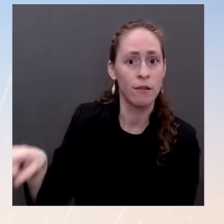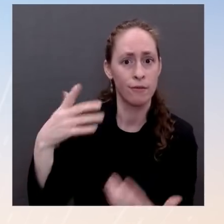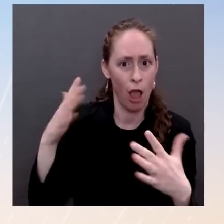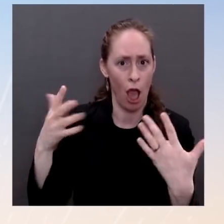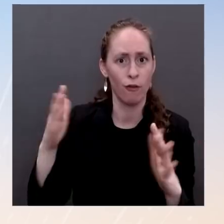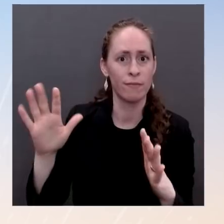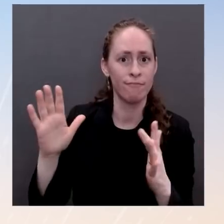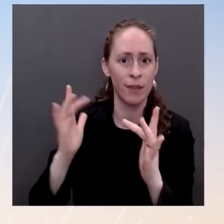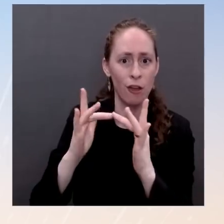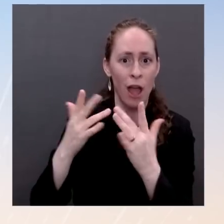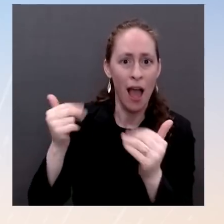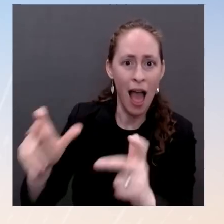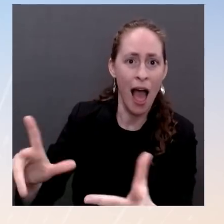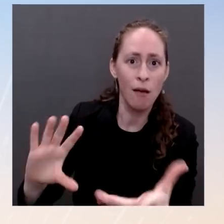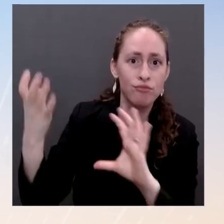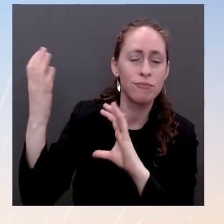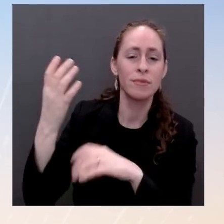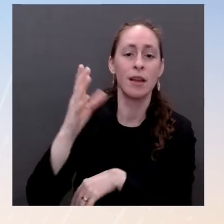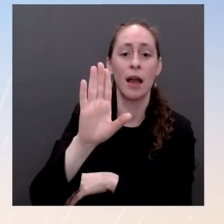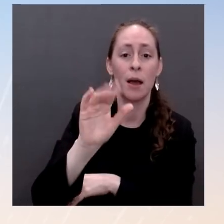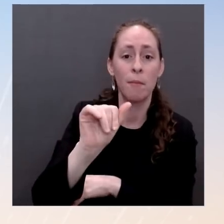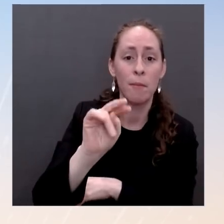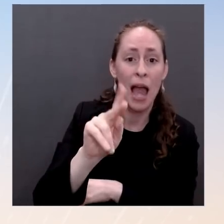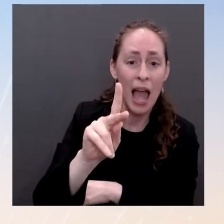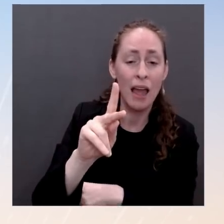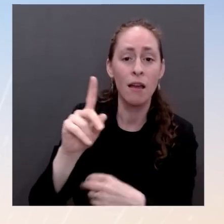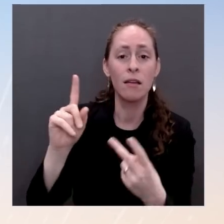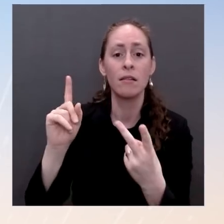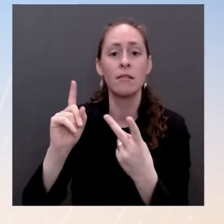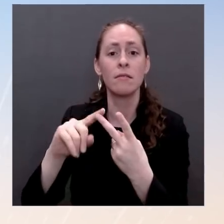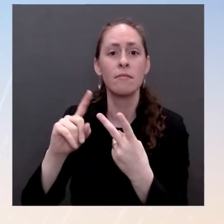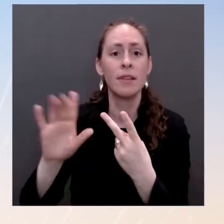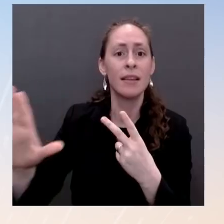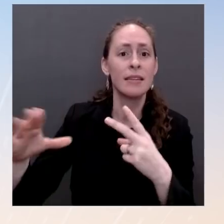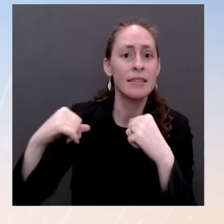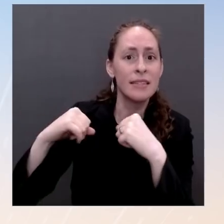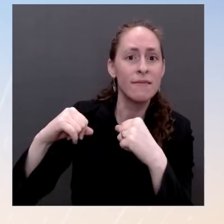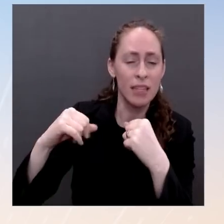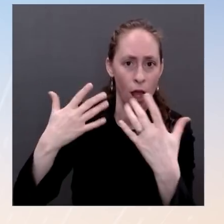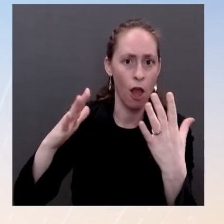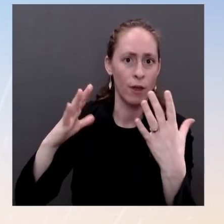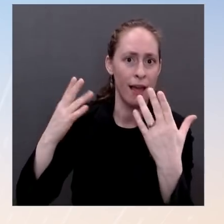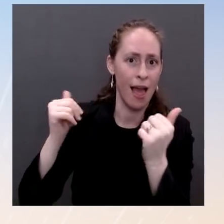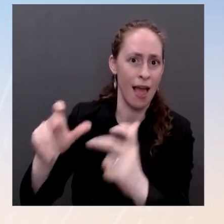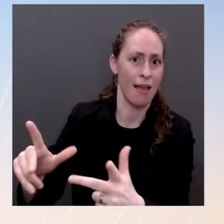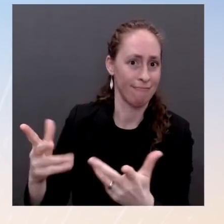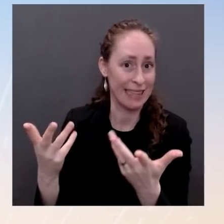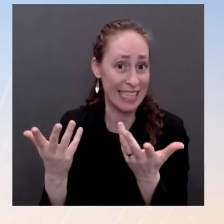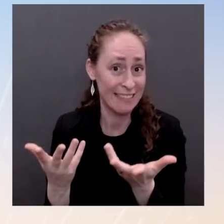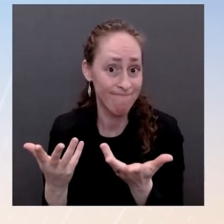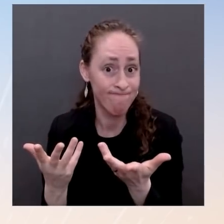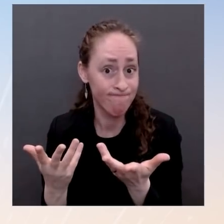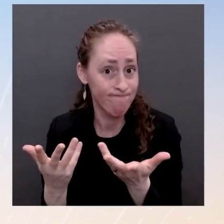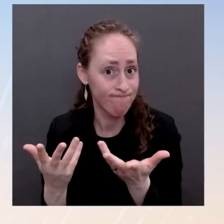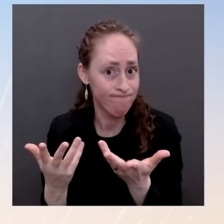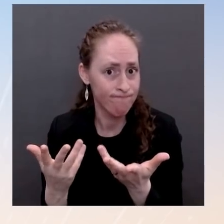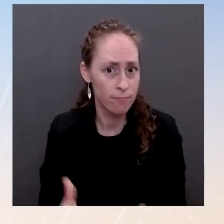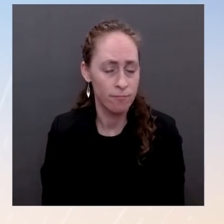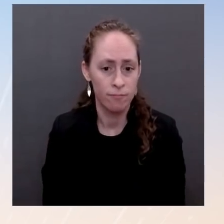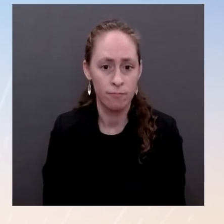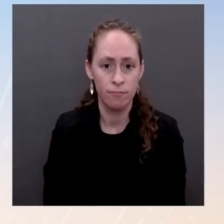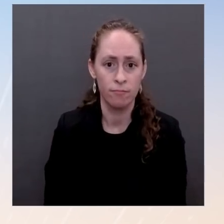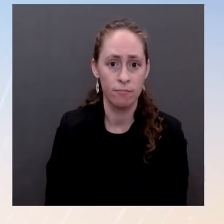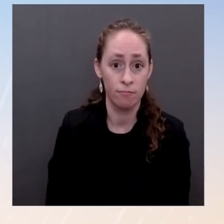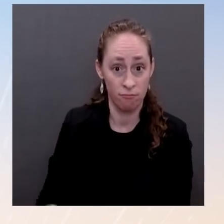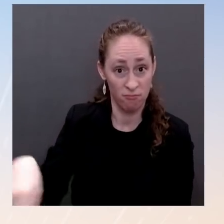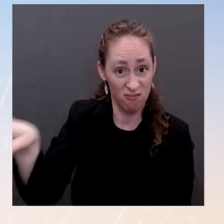was affected. Has the United States attributed those attacks to Russia? I don't have anything on the attribution at this point in time. I know there have been a range